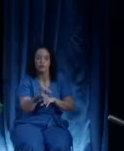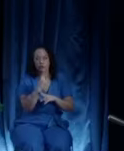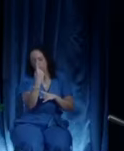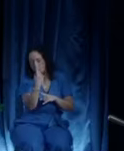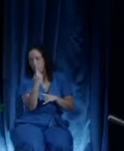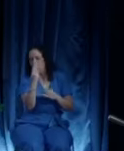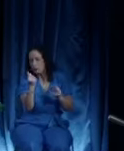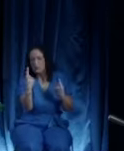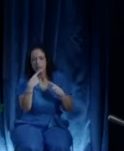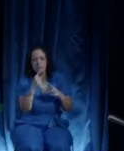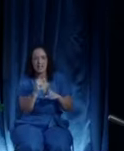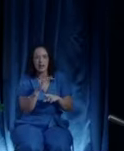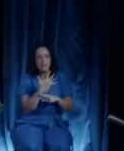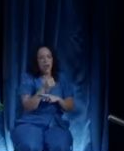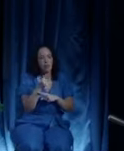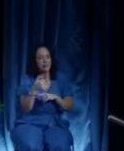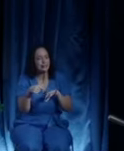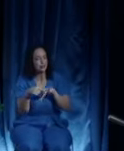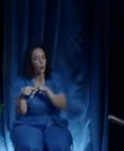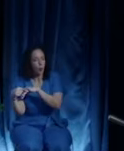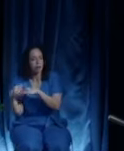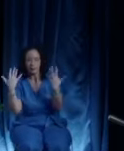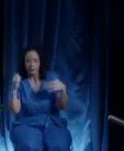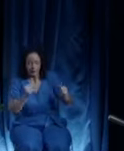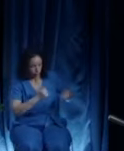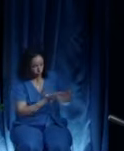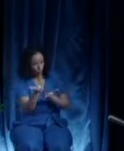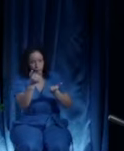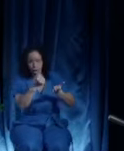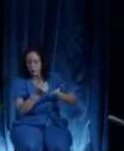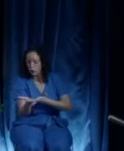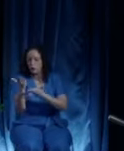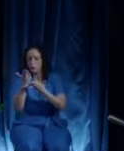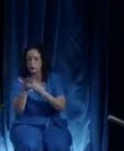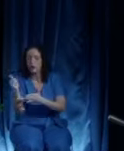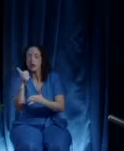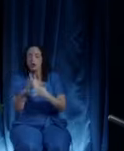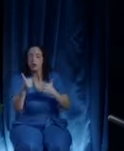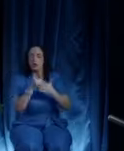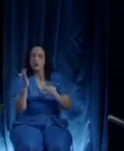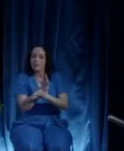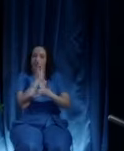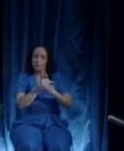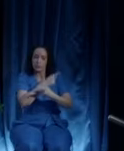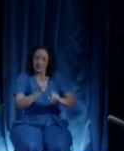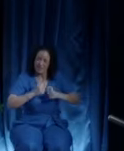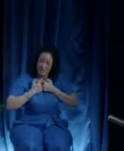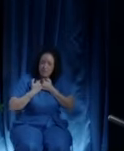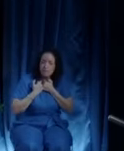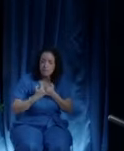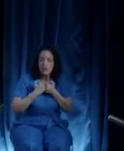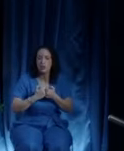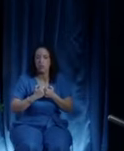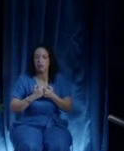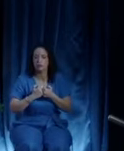six. That's doing pretty well. And normally you make yourself indispensable, and not necessarily to the queen, but maybe